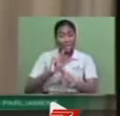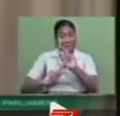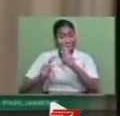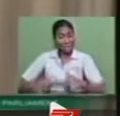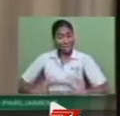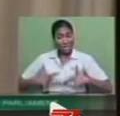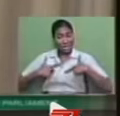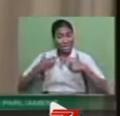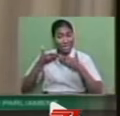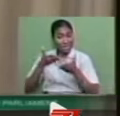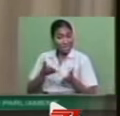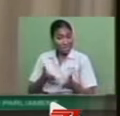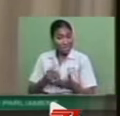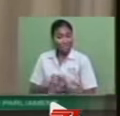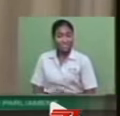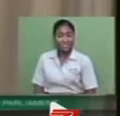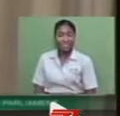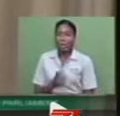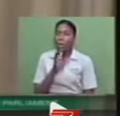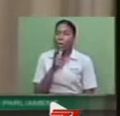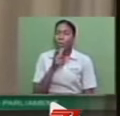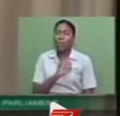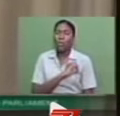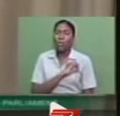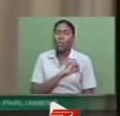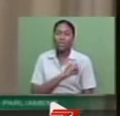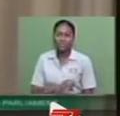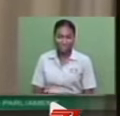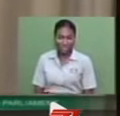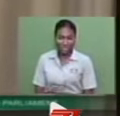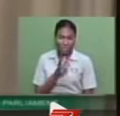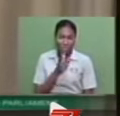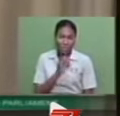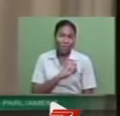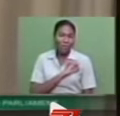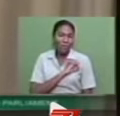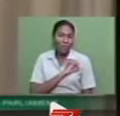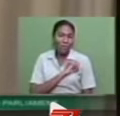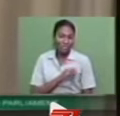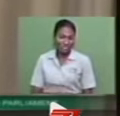And who owns it? Who owns it?